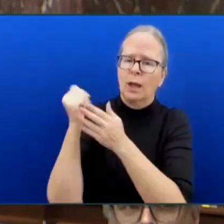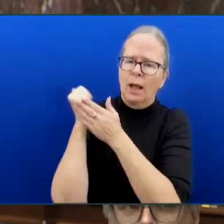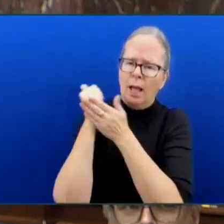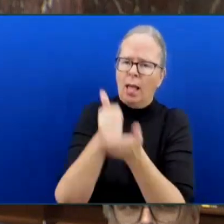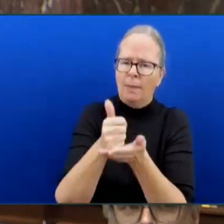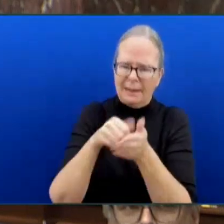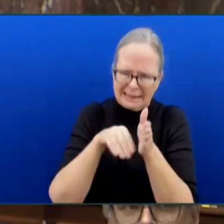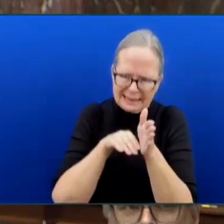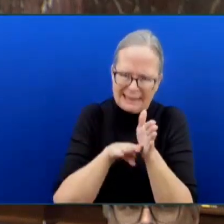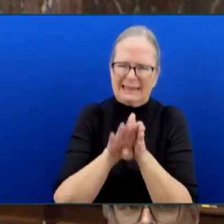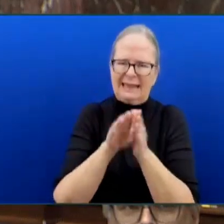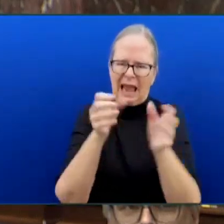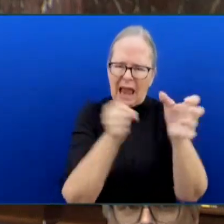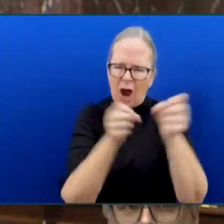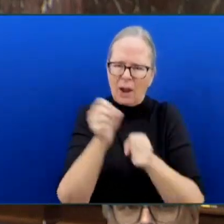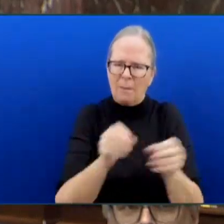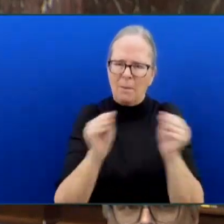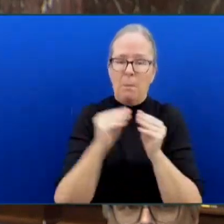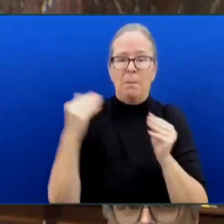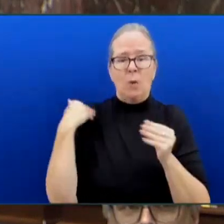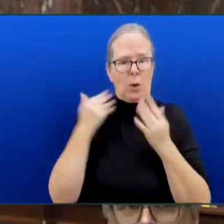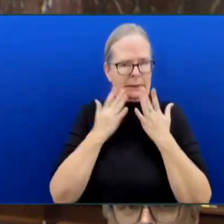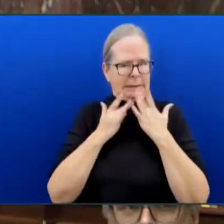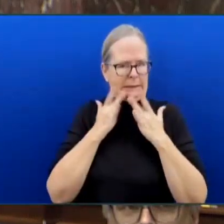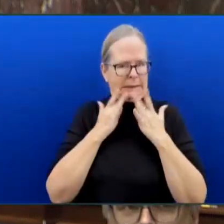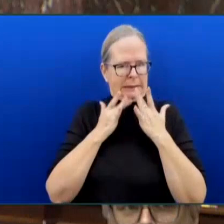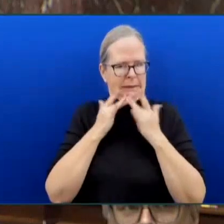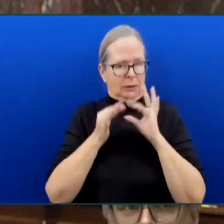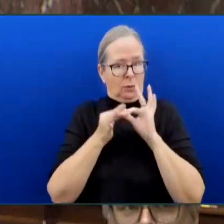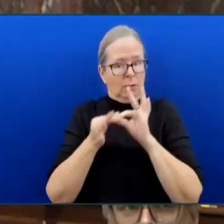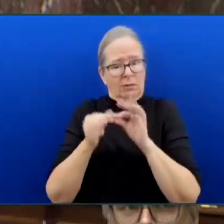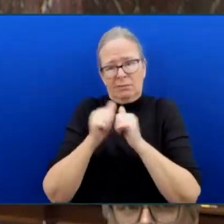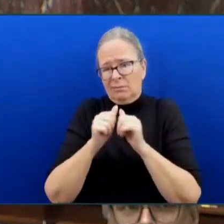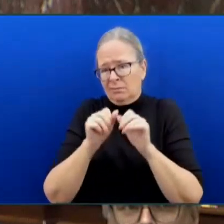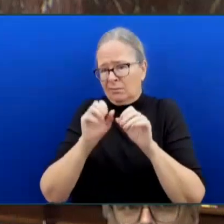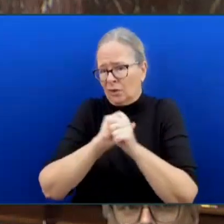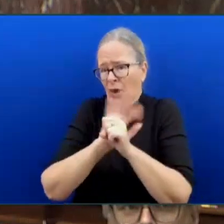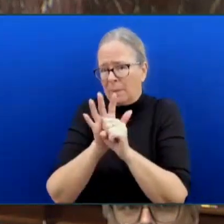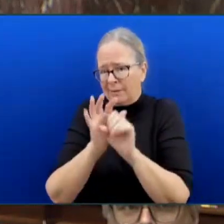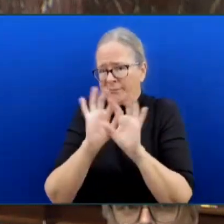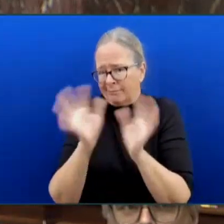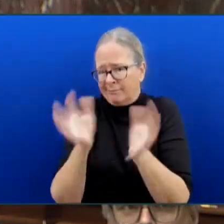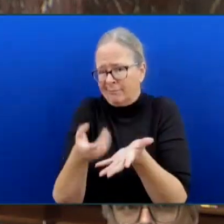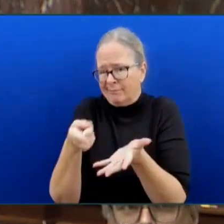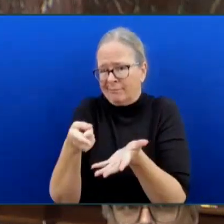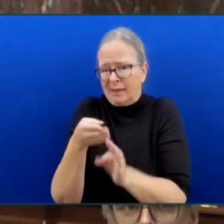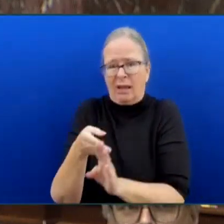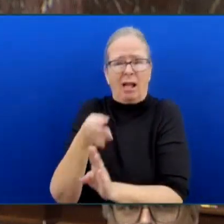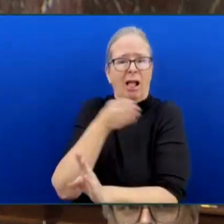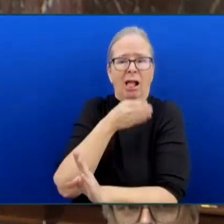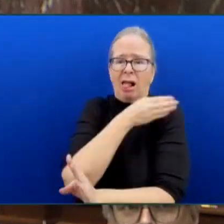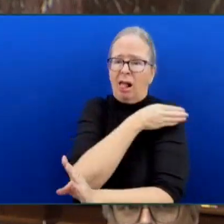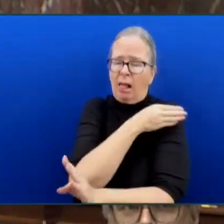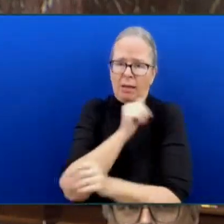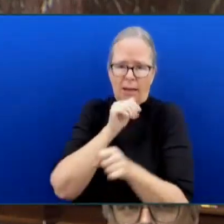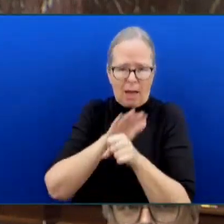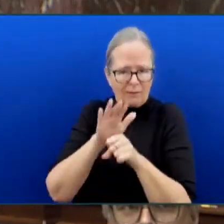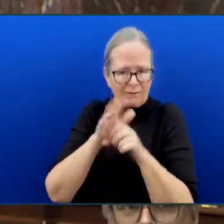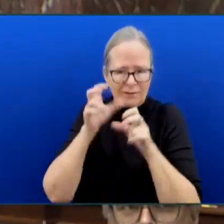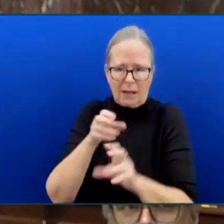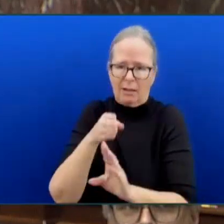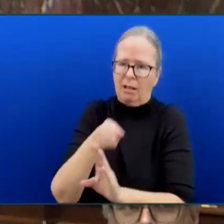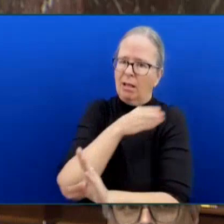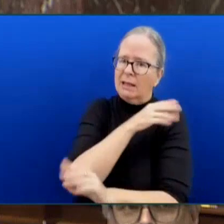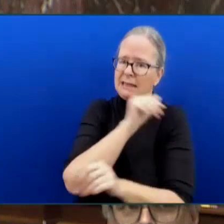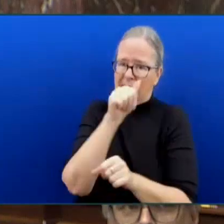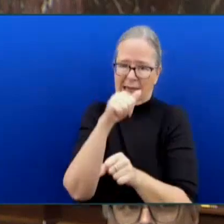the pandemic, that were related to, quite frankly, a decade of underinvestment in skilled crew. We're working with the federal government on international